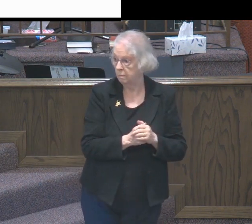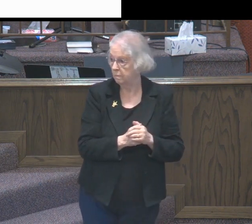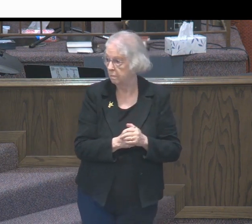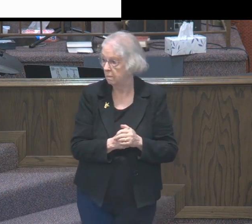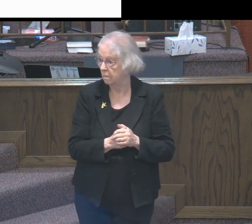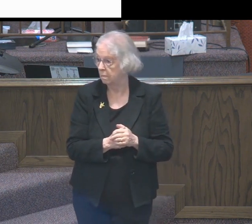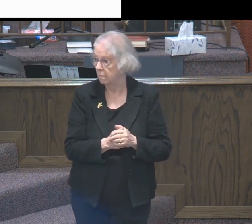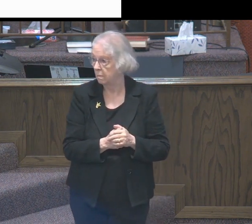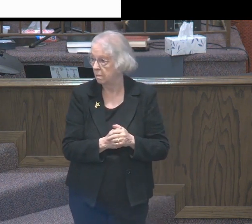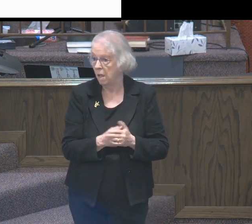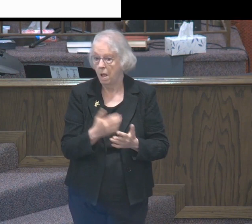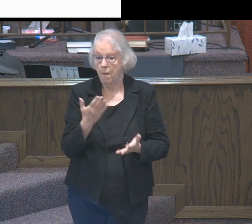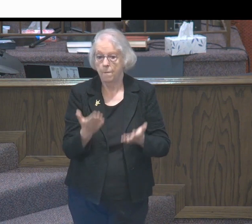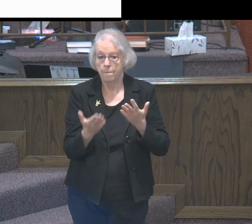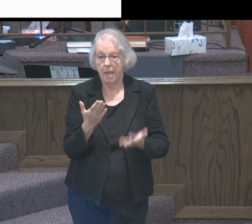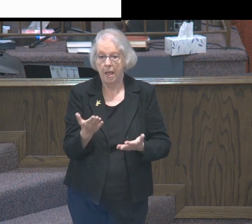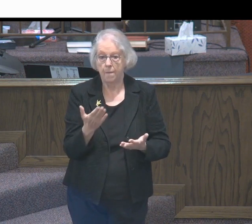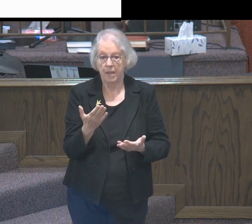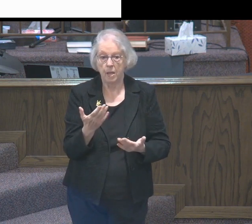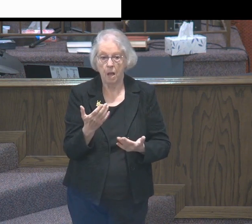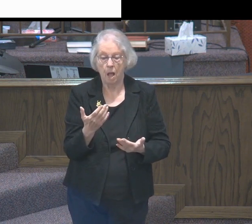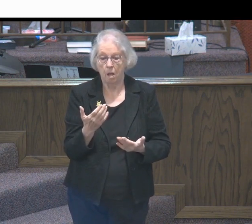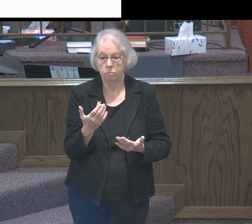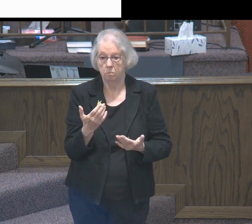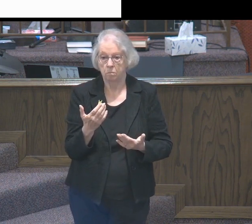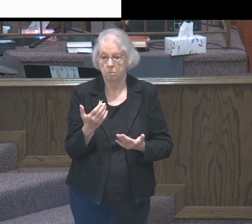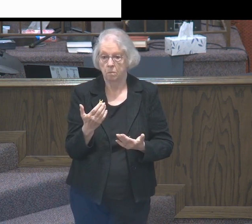Your significant other of the opposite sex,